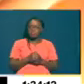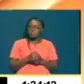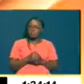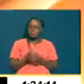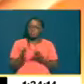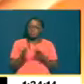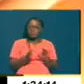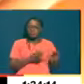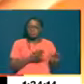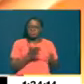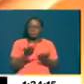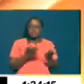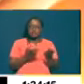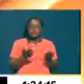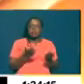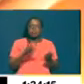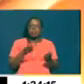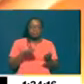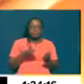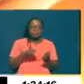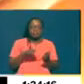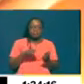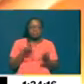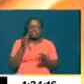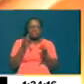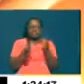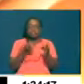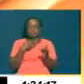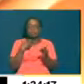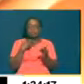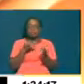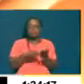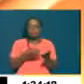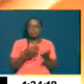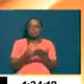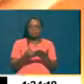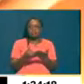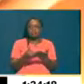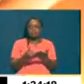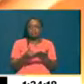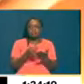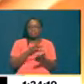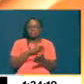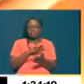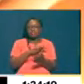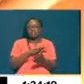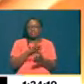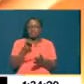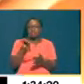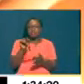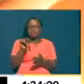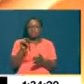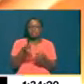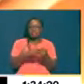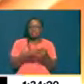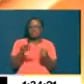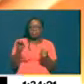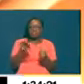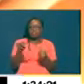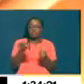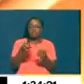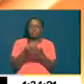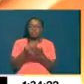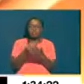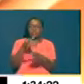Man Judy Kahuho is calling for justice after failing to reap the benefits of her 1.8 million shillings investment in a